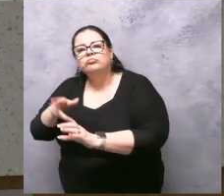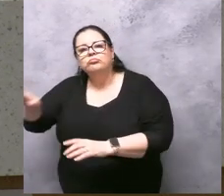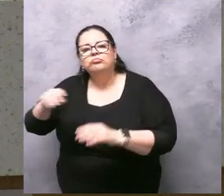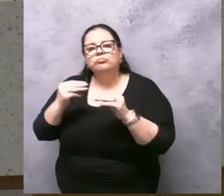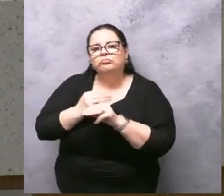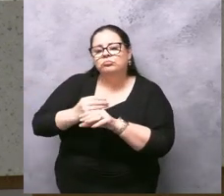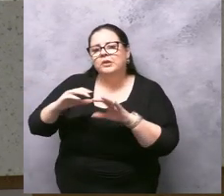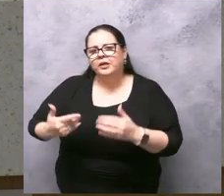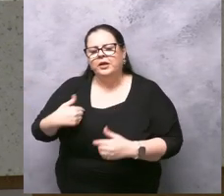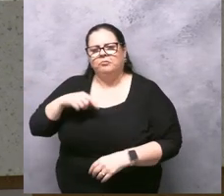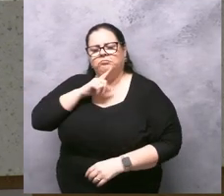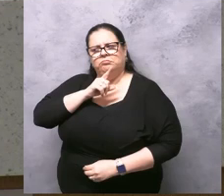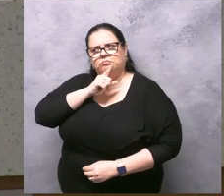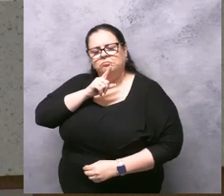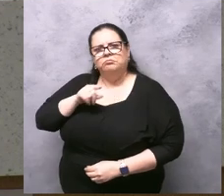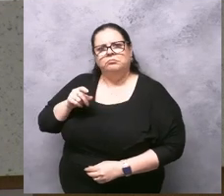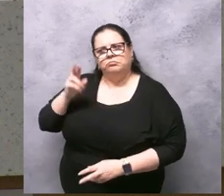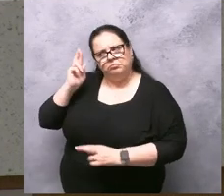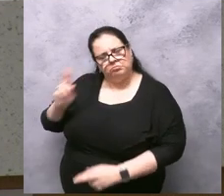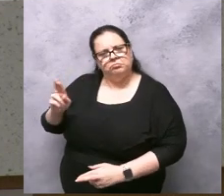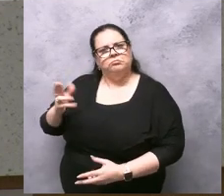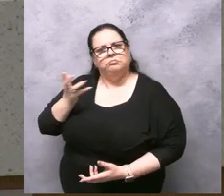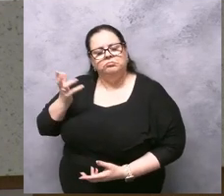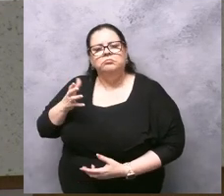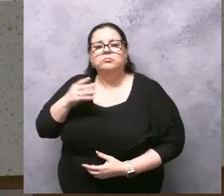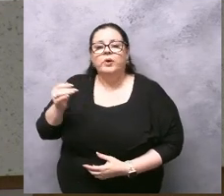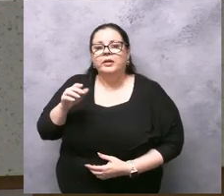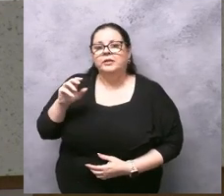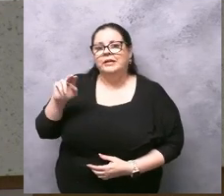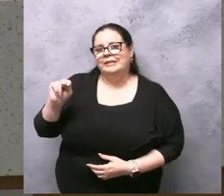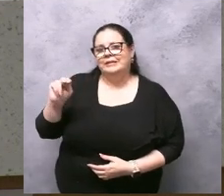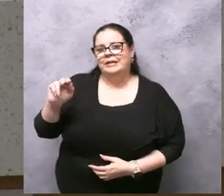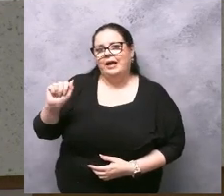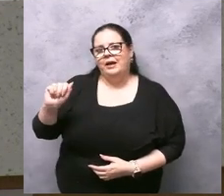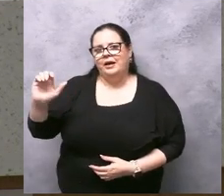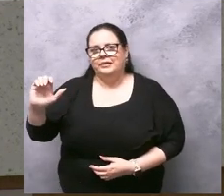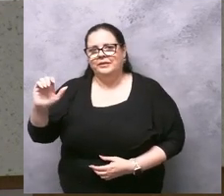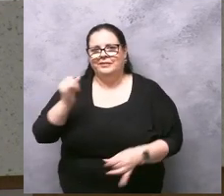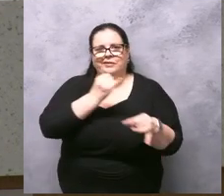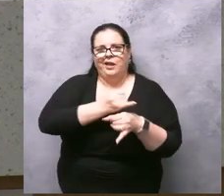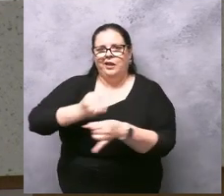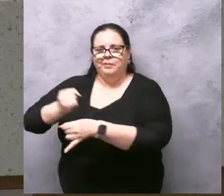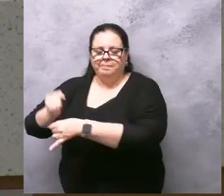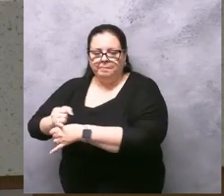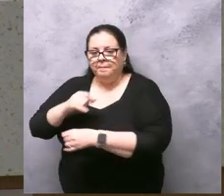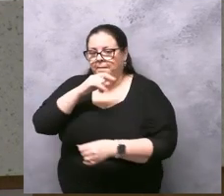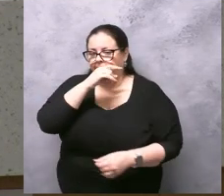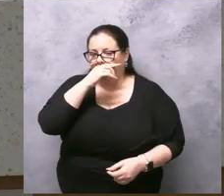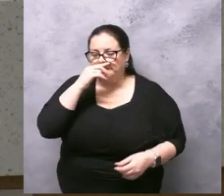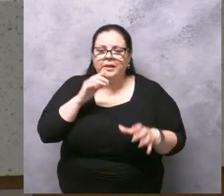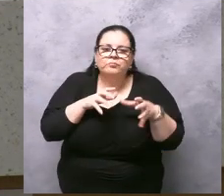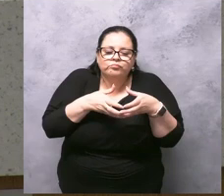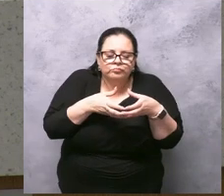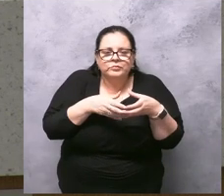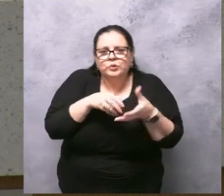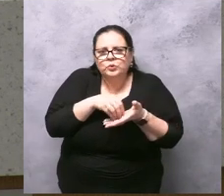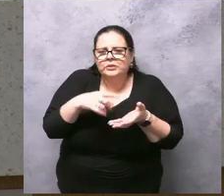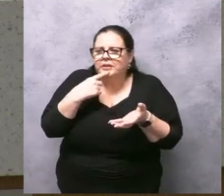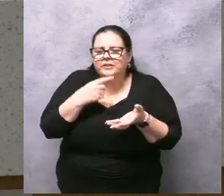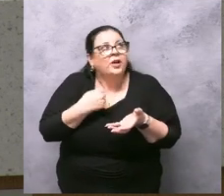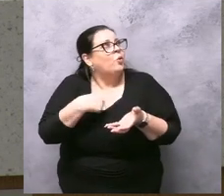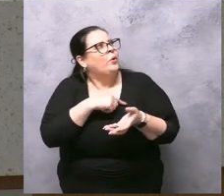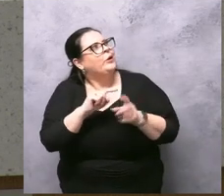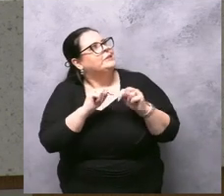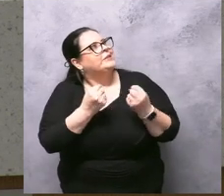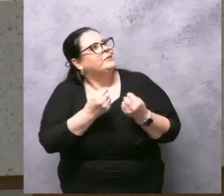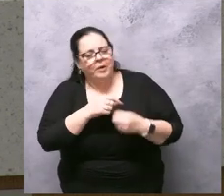her. And so I just appreciated that. And also the NAC centers at all the campuses, I'll just call it out once, but a little group of students who looked at me and said, "We're a team."